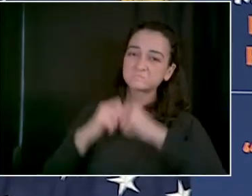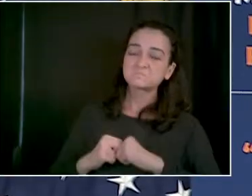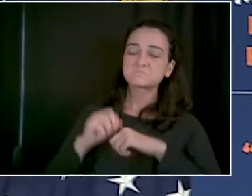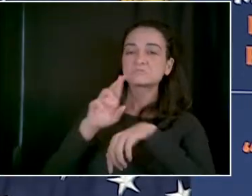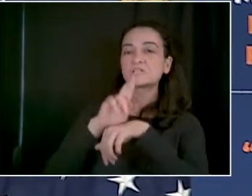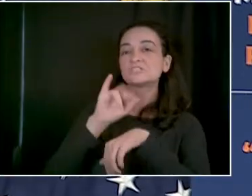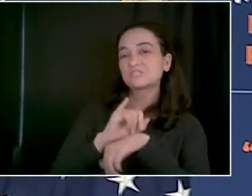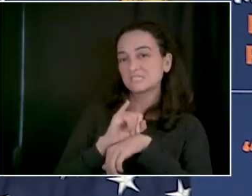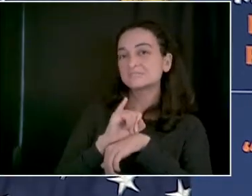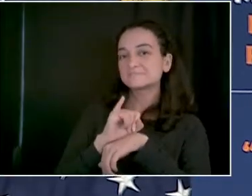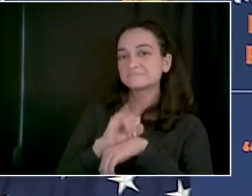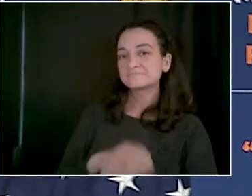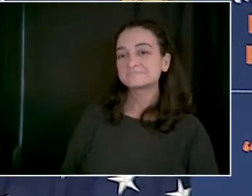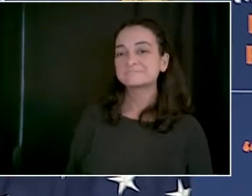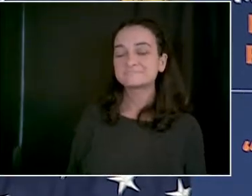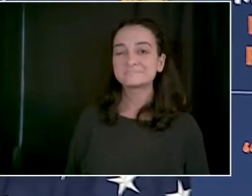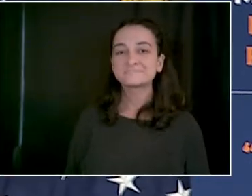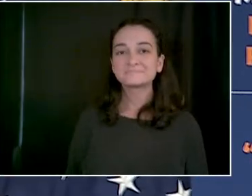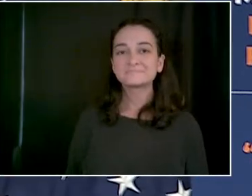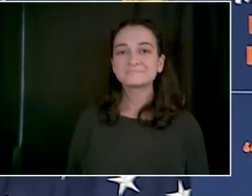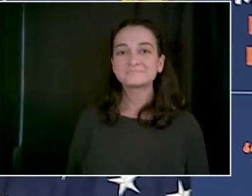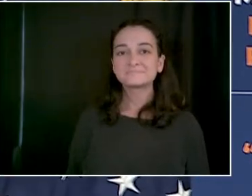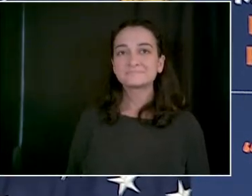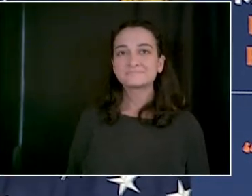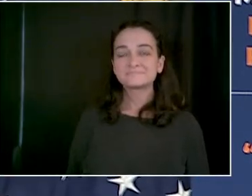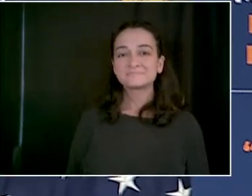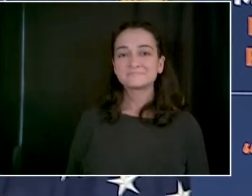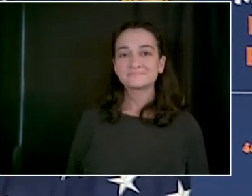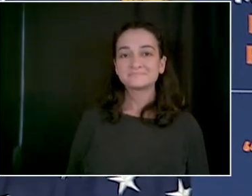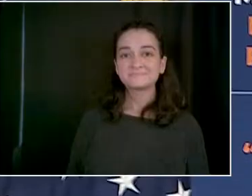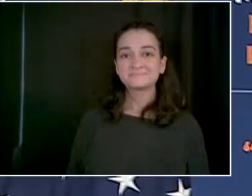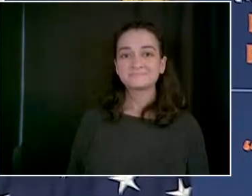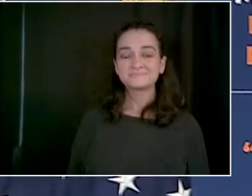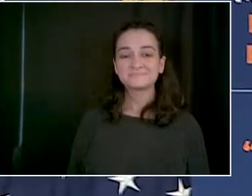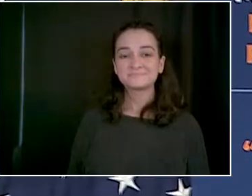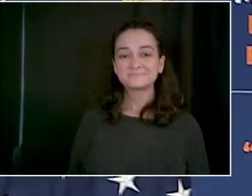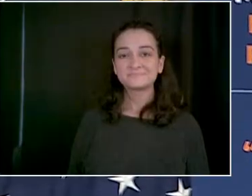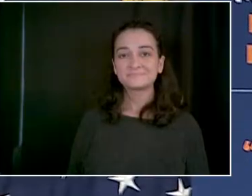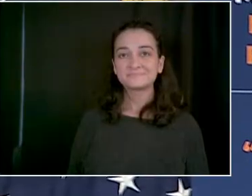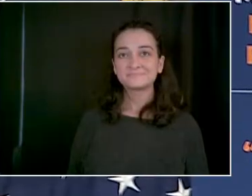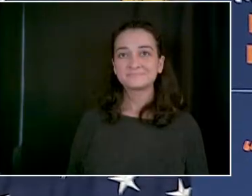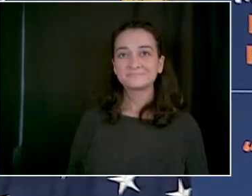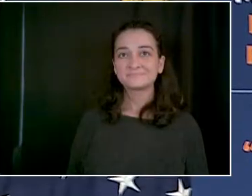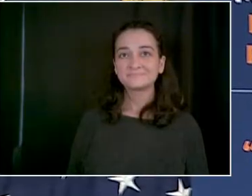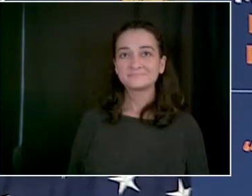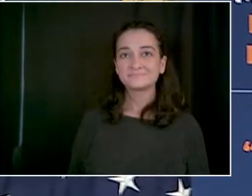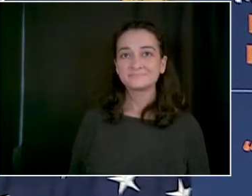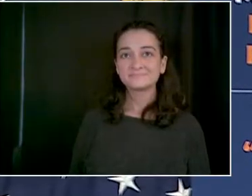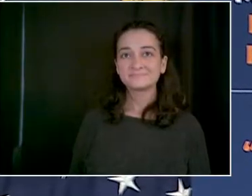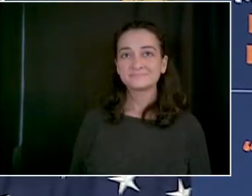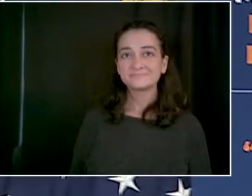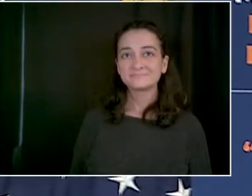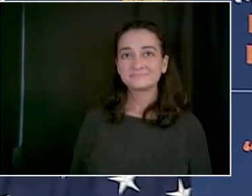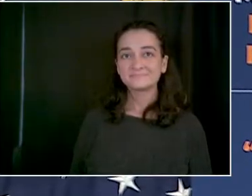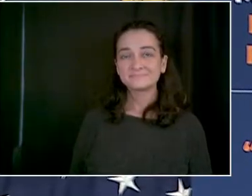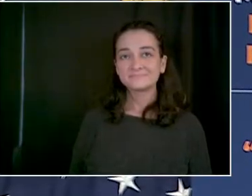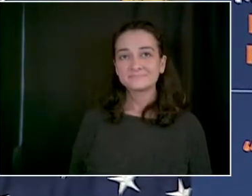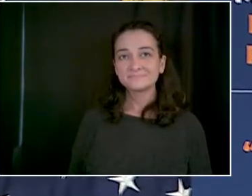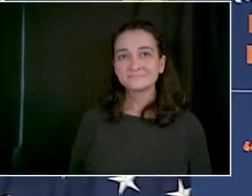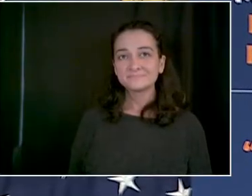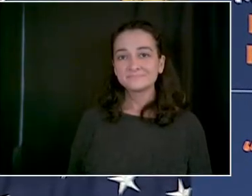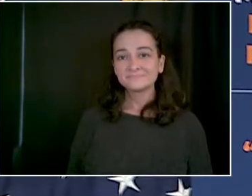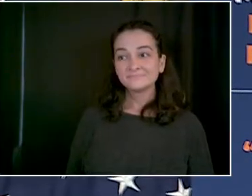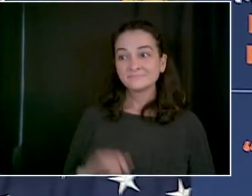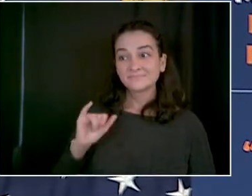realism often when you're dealing with those who just don't understand how to be realistic about it. The plans